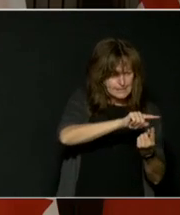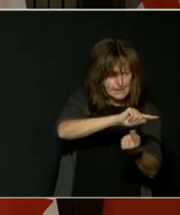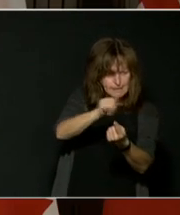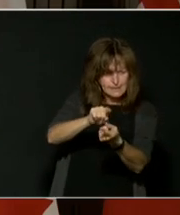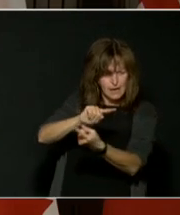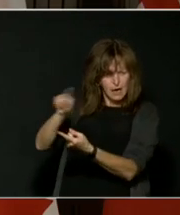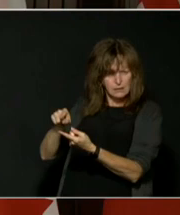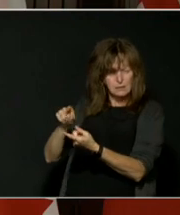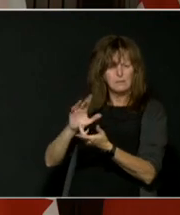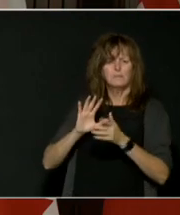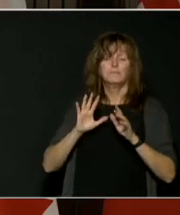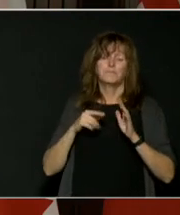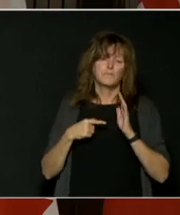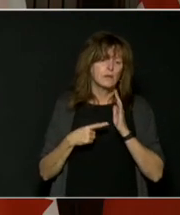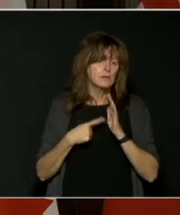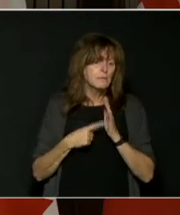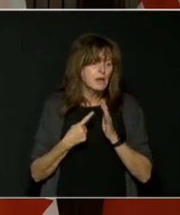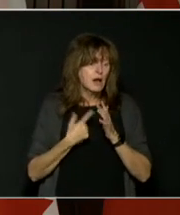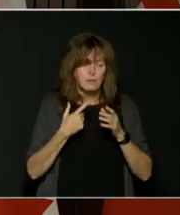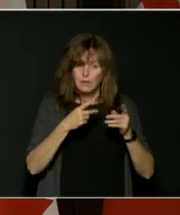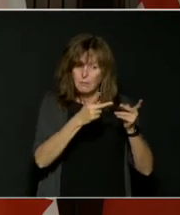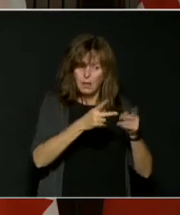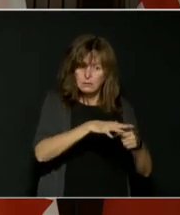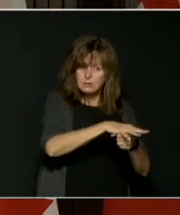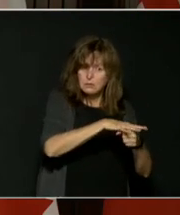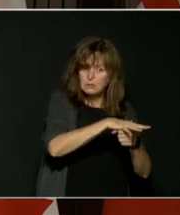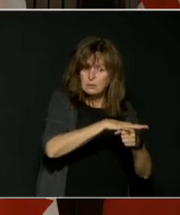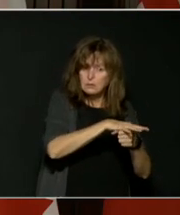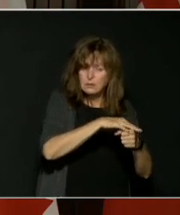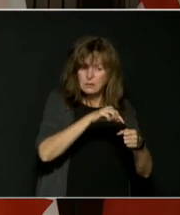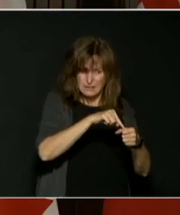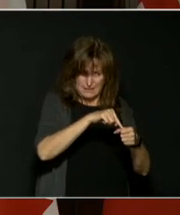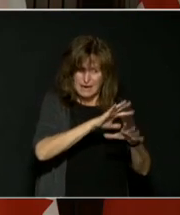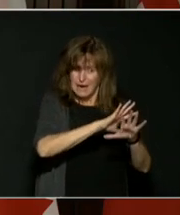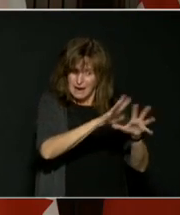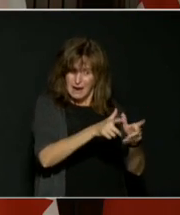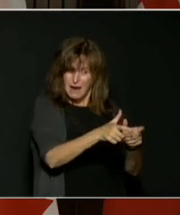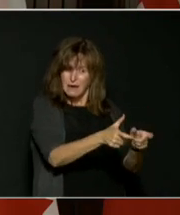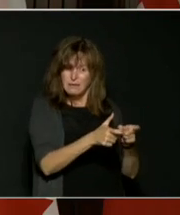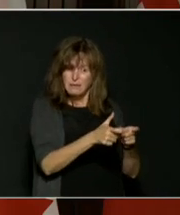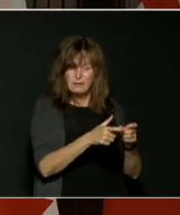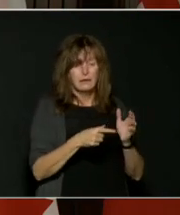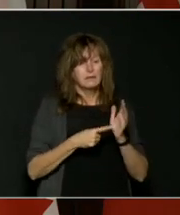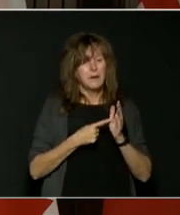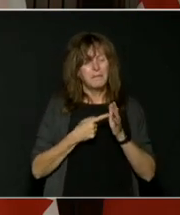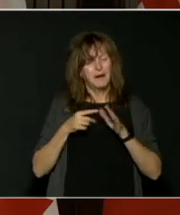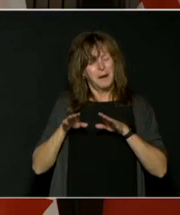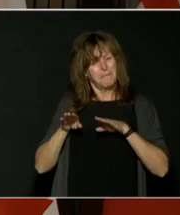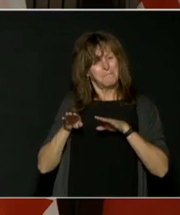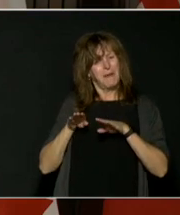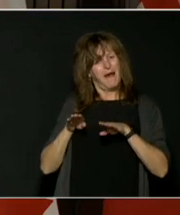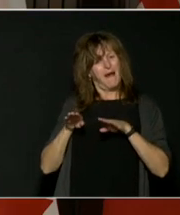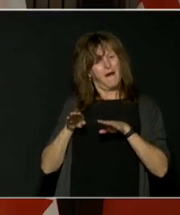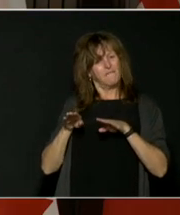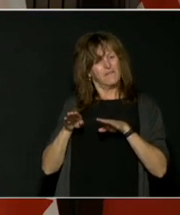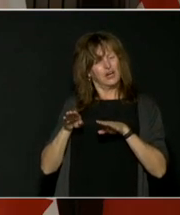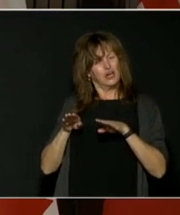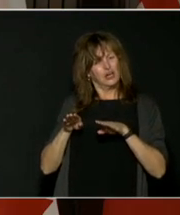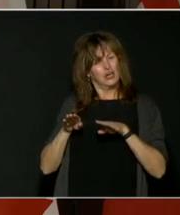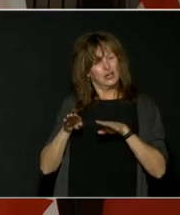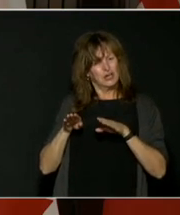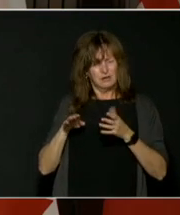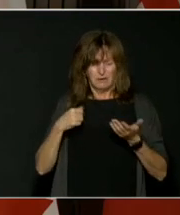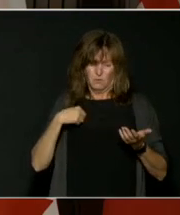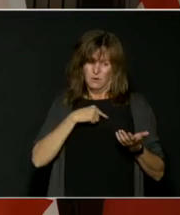people's behavior in the places as well. So we have a public health measures table that